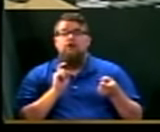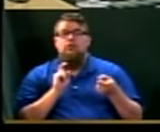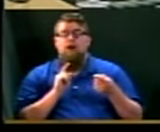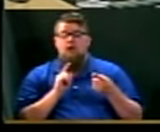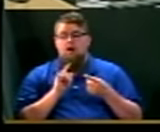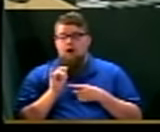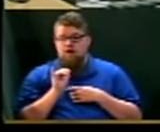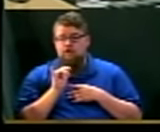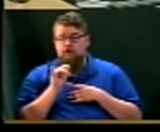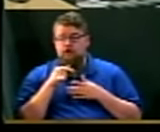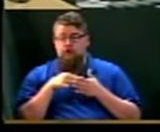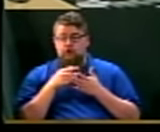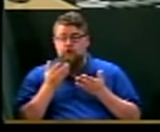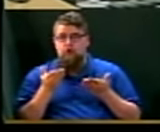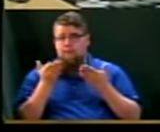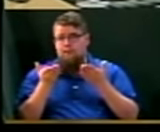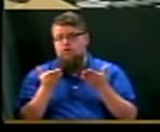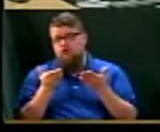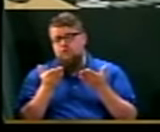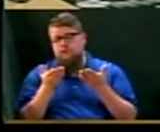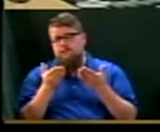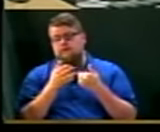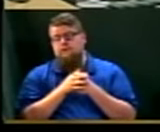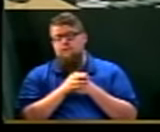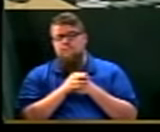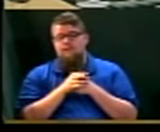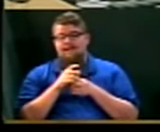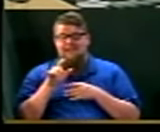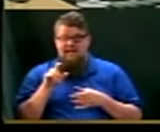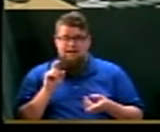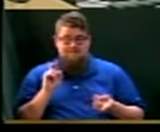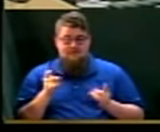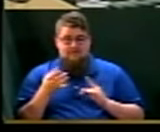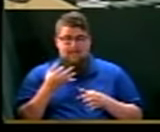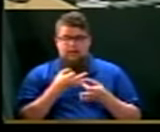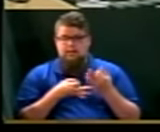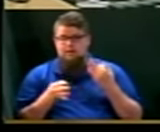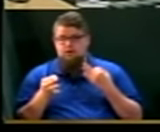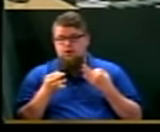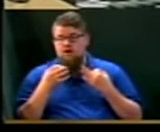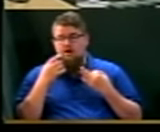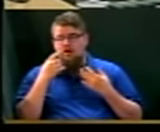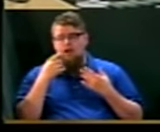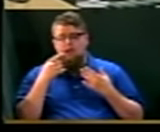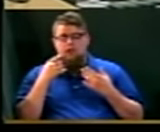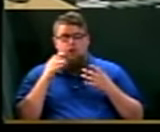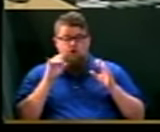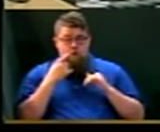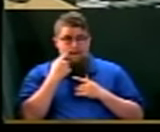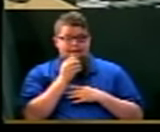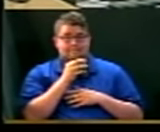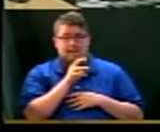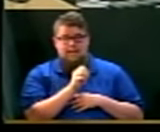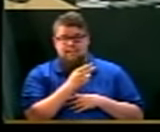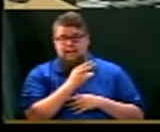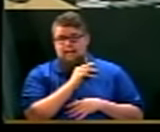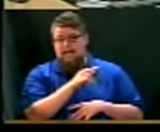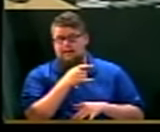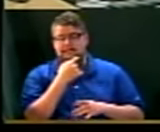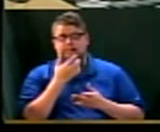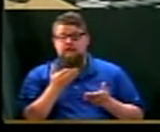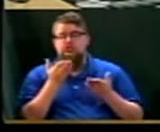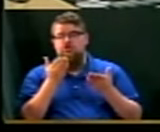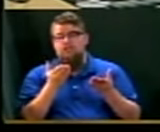you know, the motion could be amended or substituted to do what Ms. Hill suggests, which is just